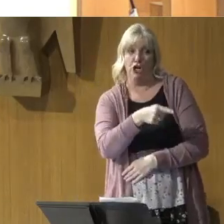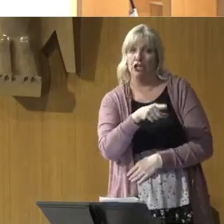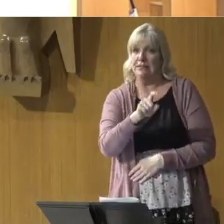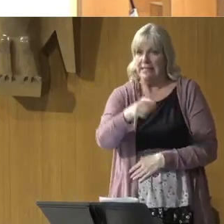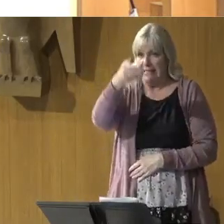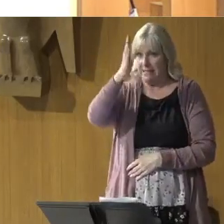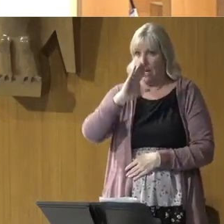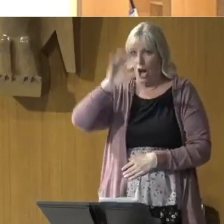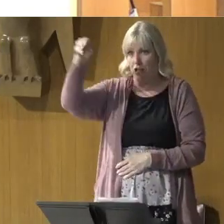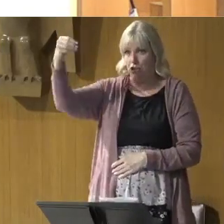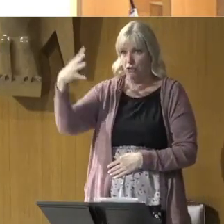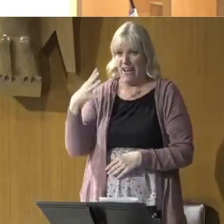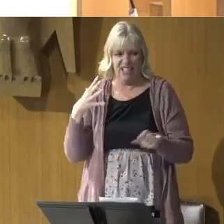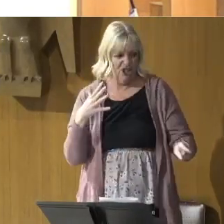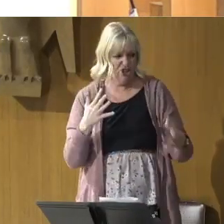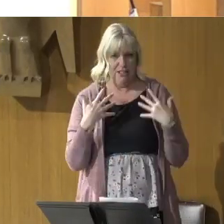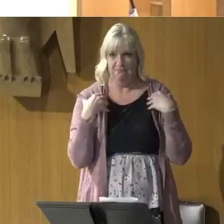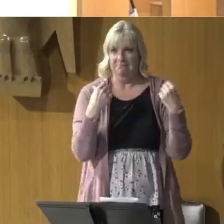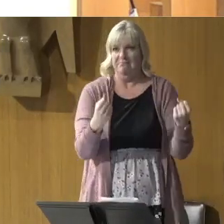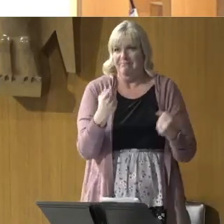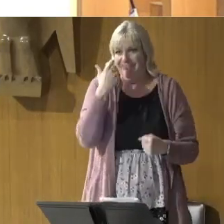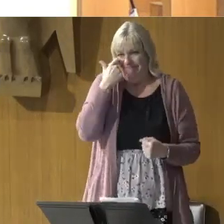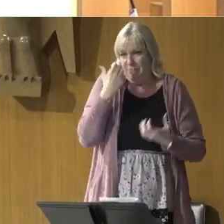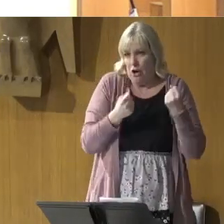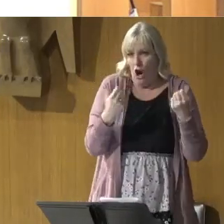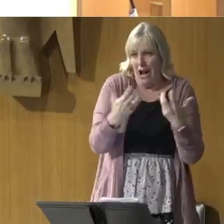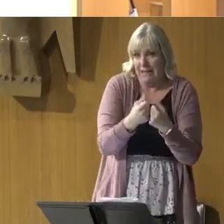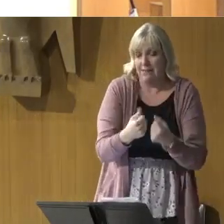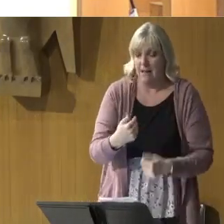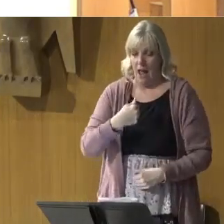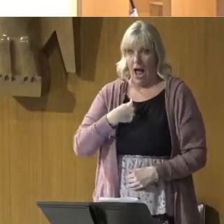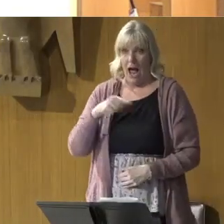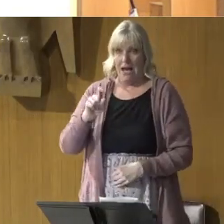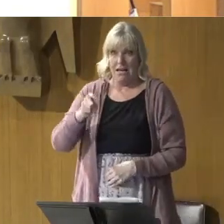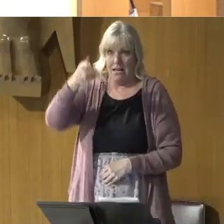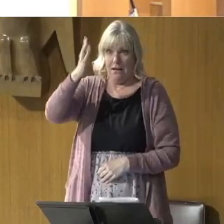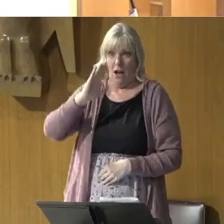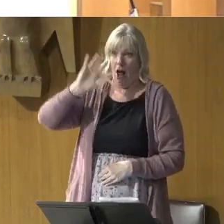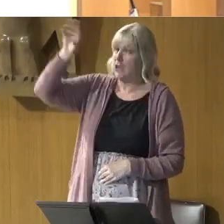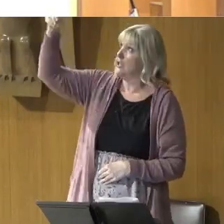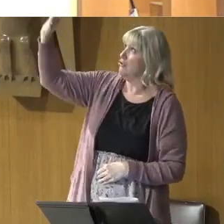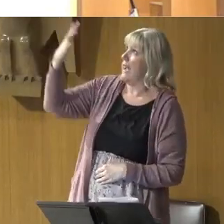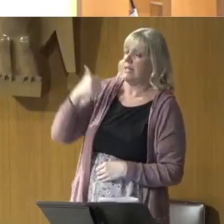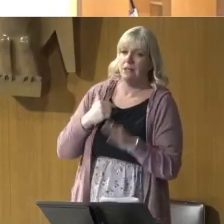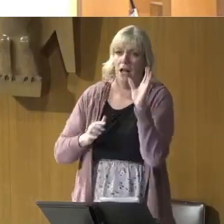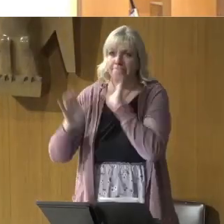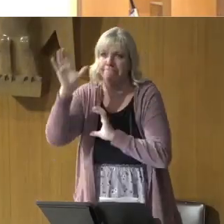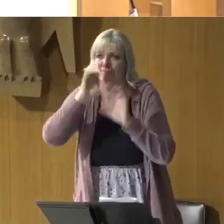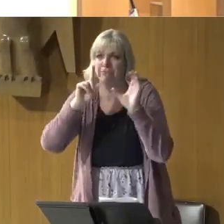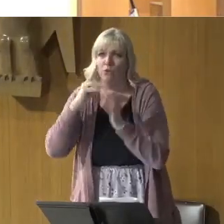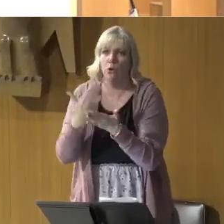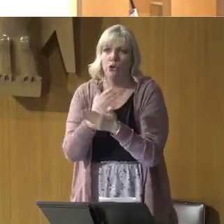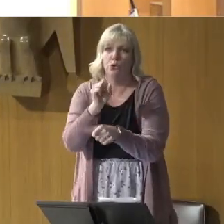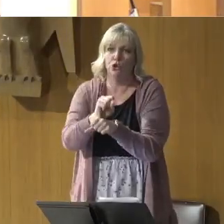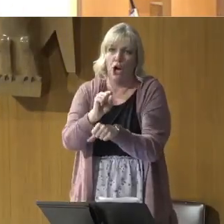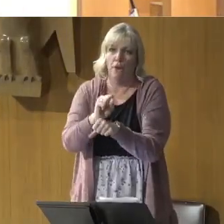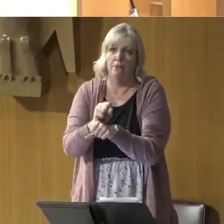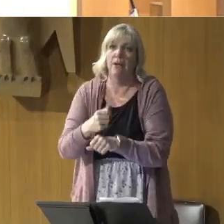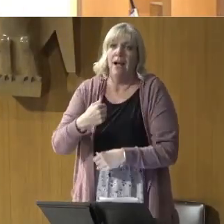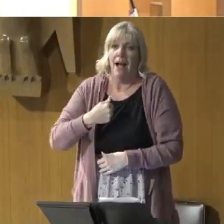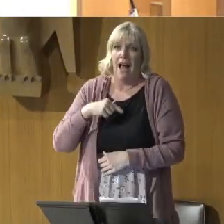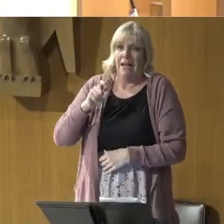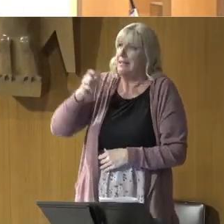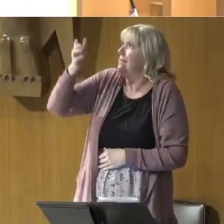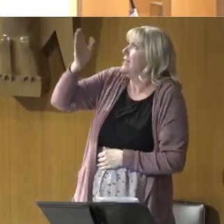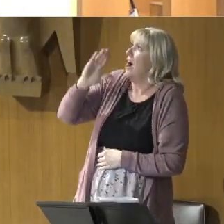grace as she heals from a car accident or I need God's grace as I search for a new job or I need